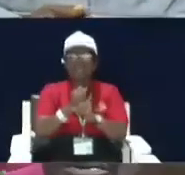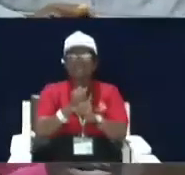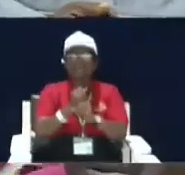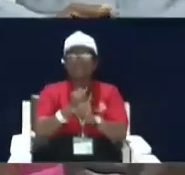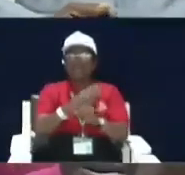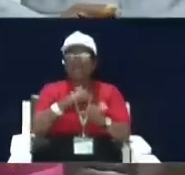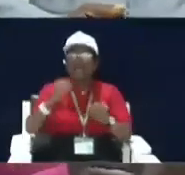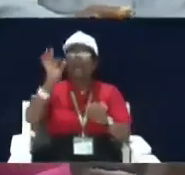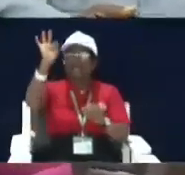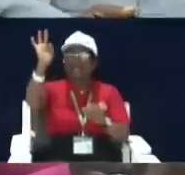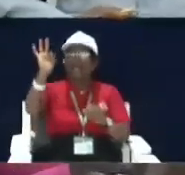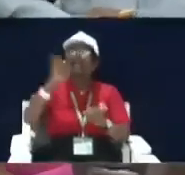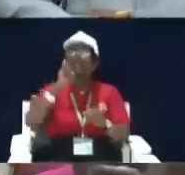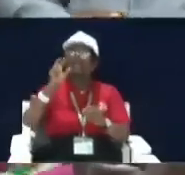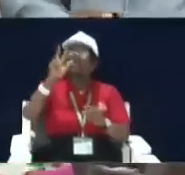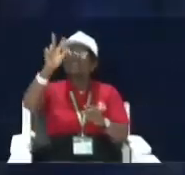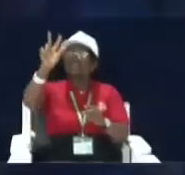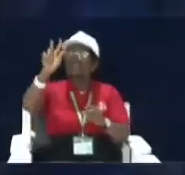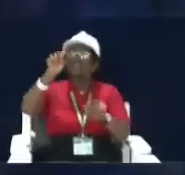And nine is three times three.